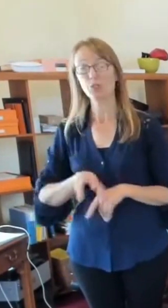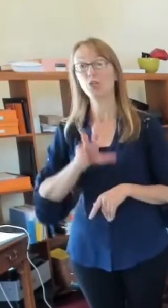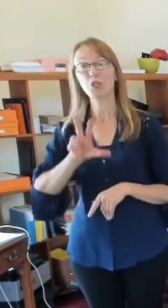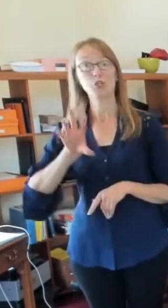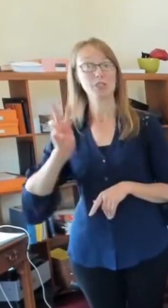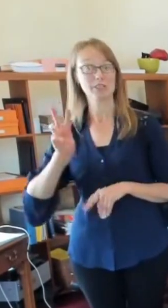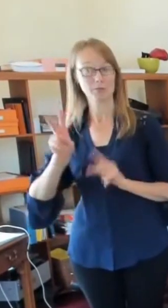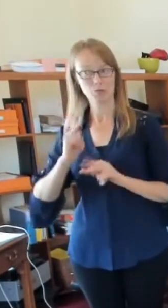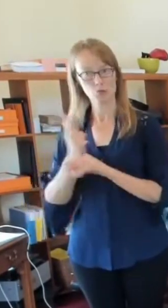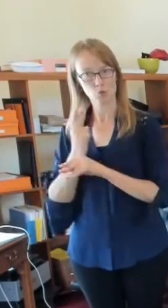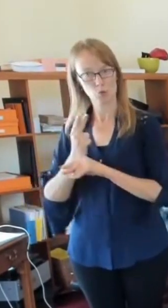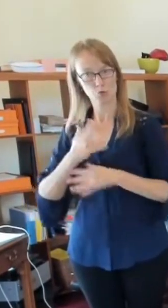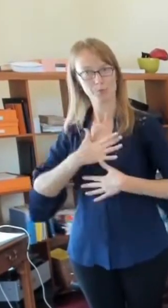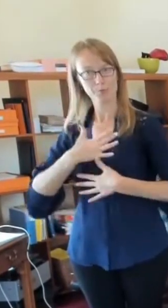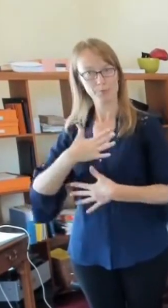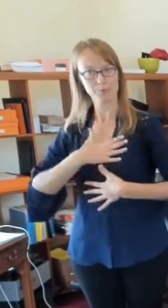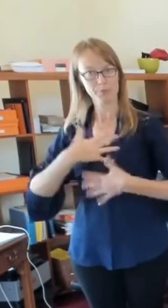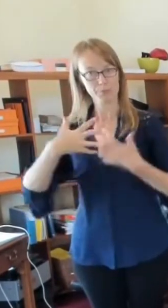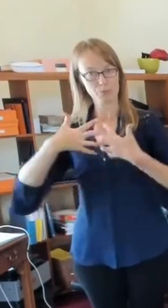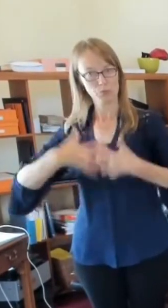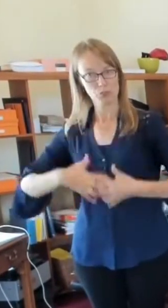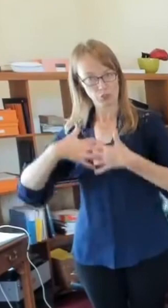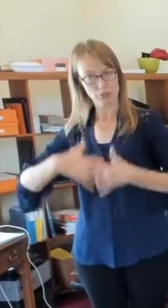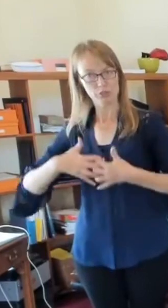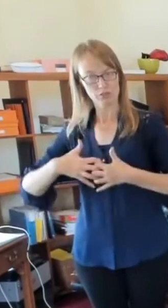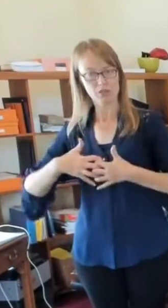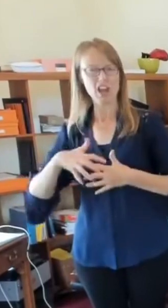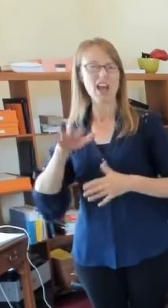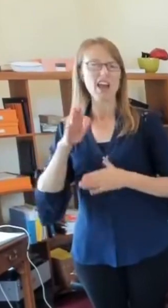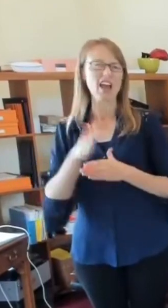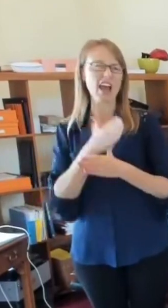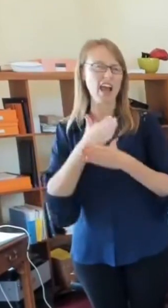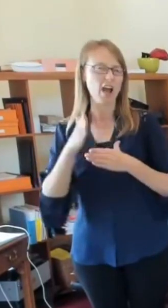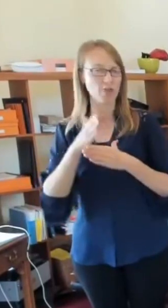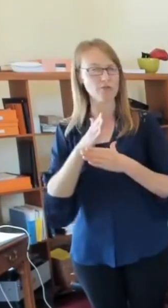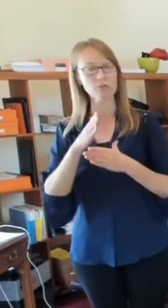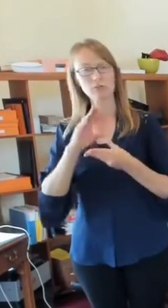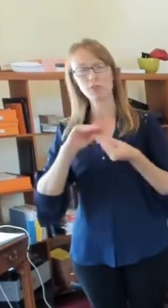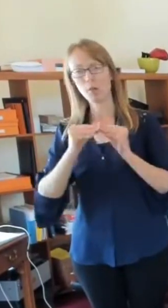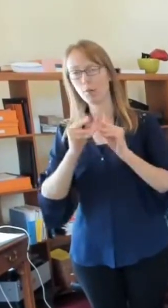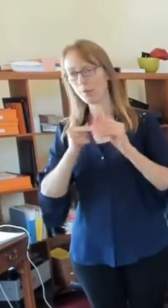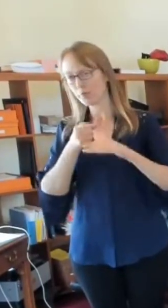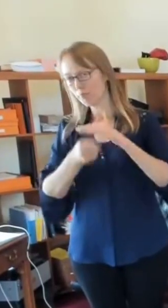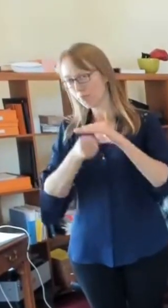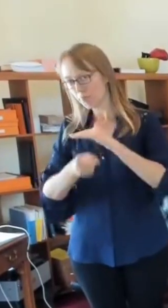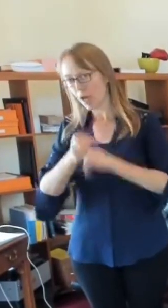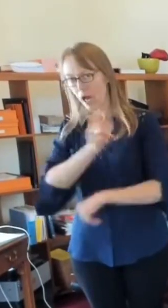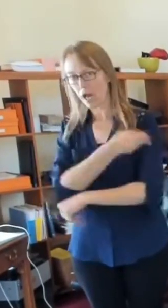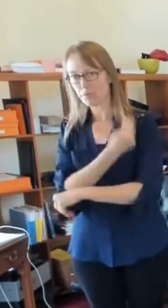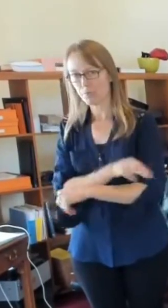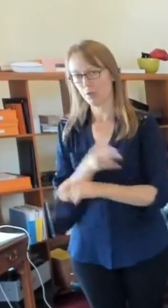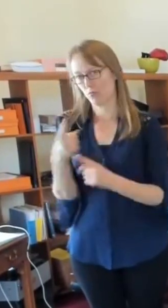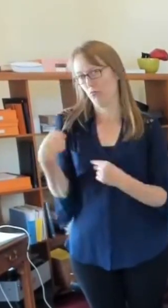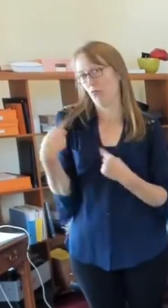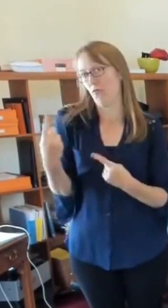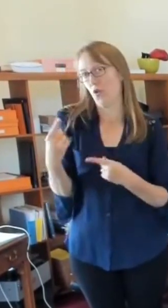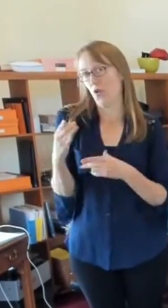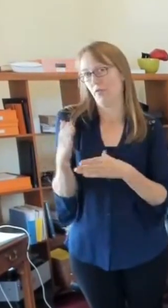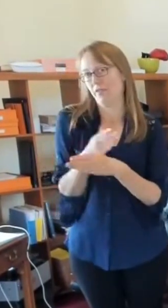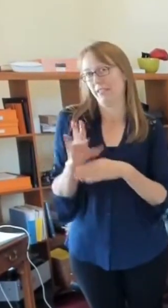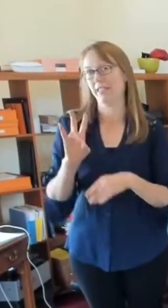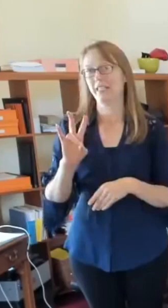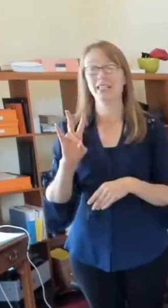The average number of people admitted to the hospital per day for the last 7 days has been